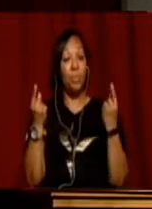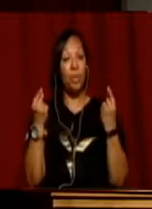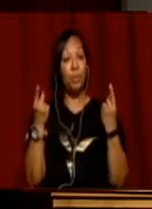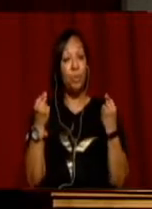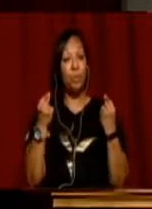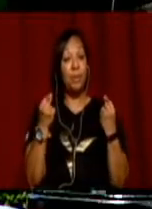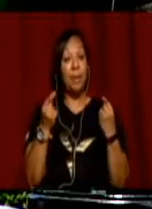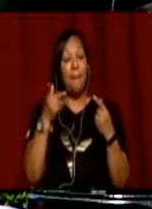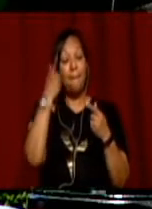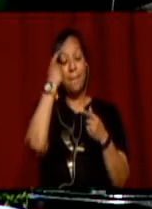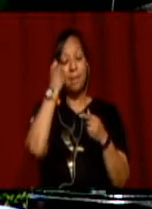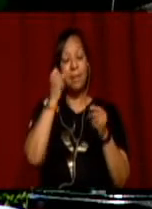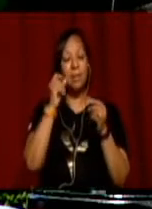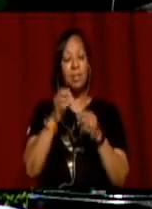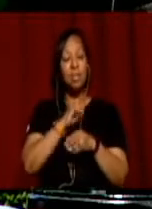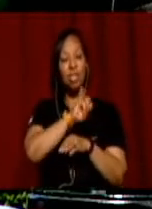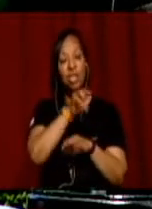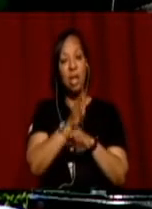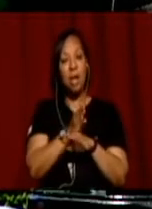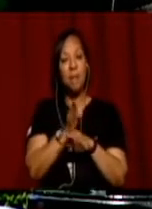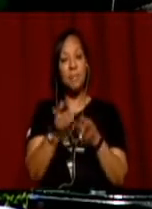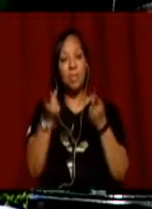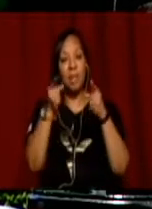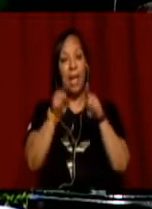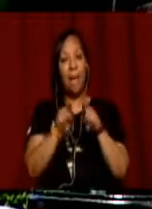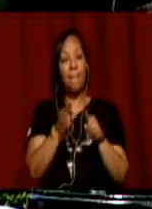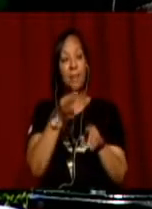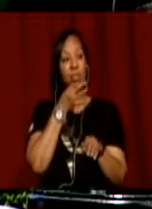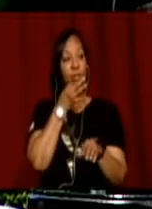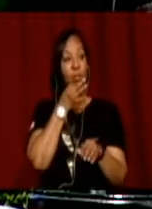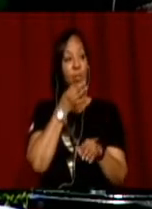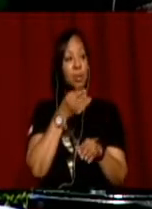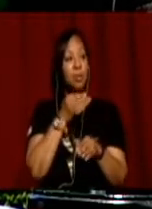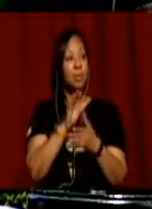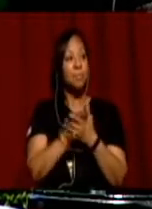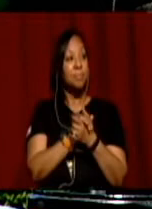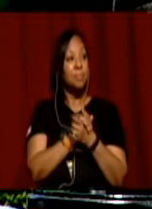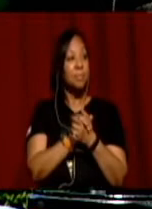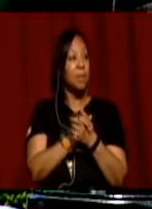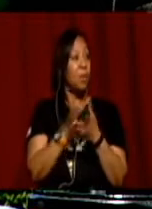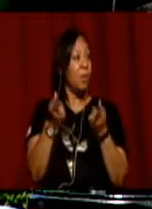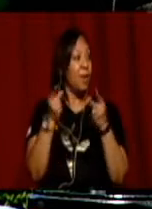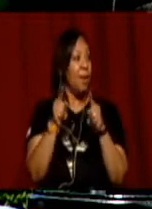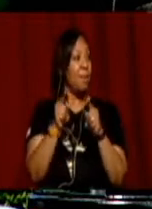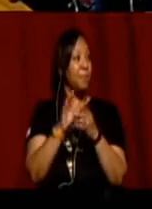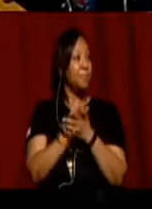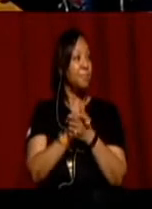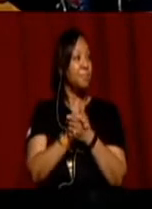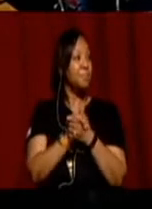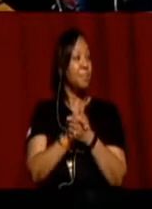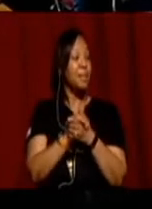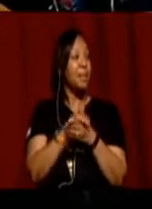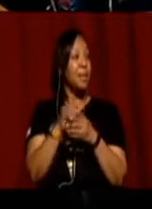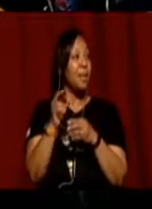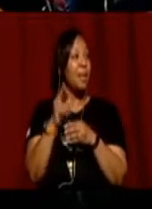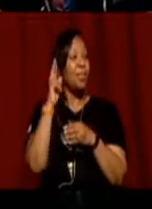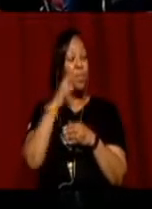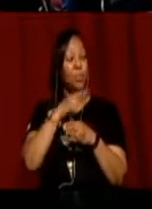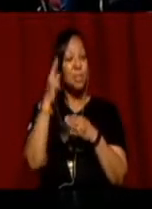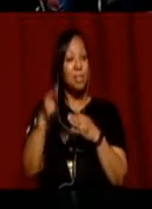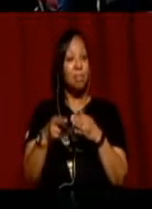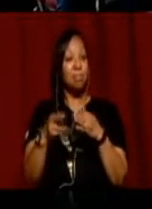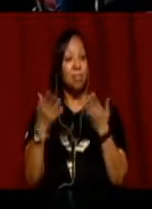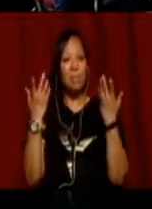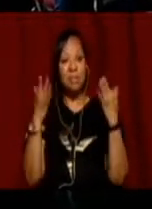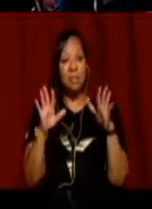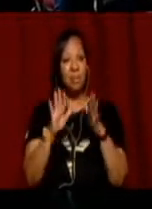because those jobs are coming soon. Madam President, hey, how are we coming on the test results? The test results are in? They're done.